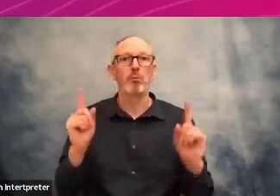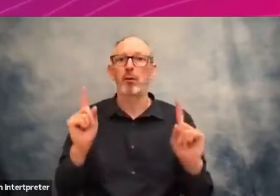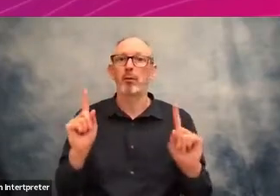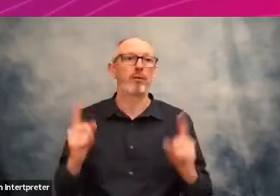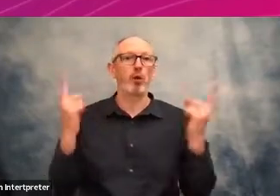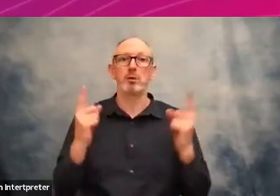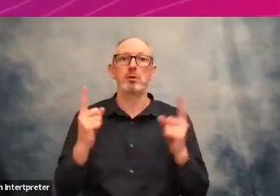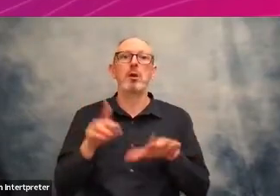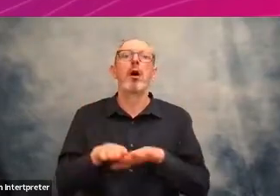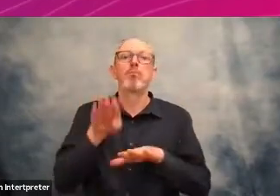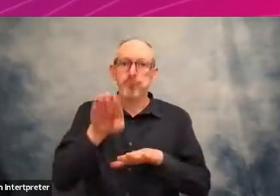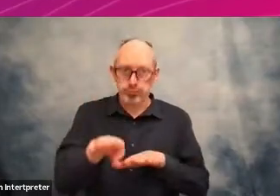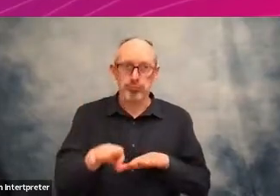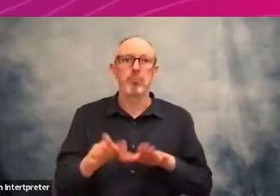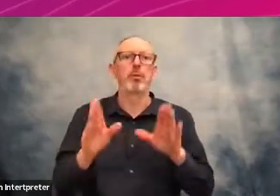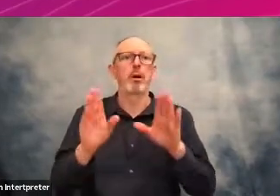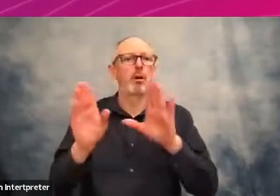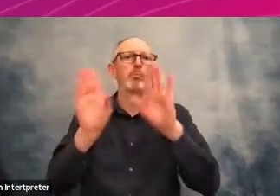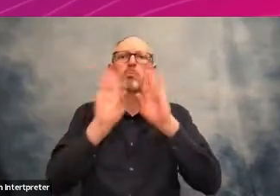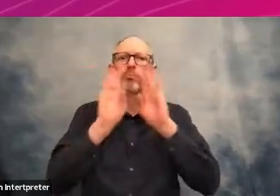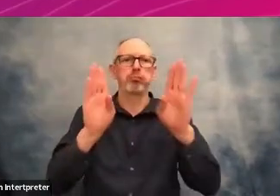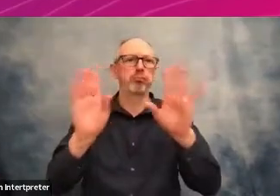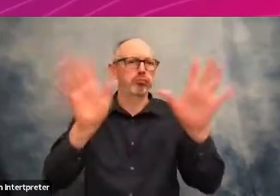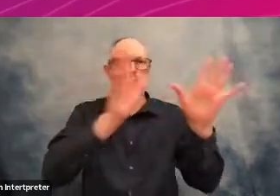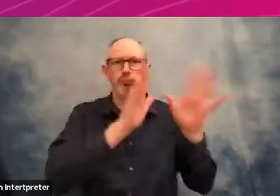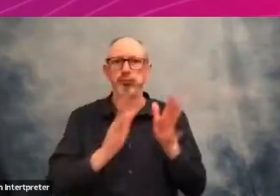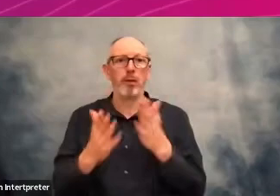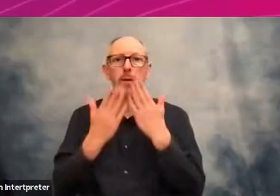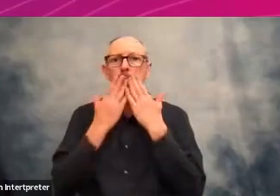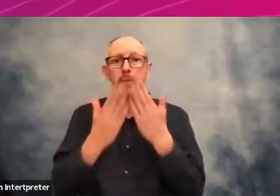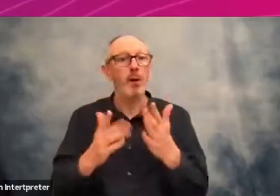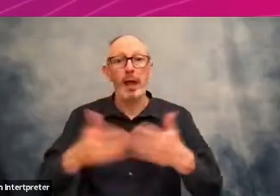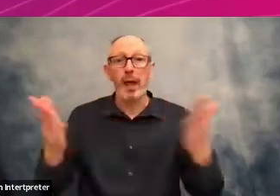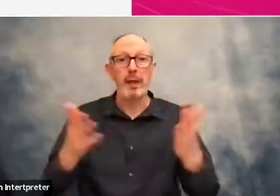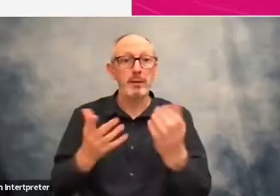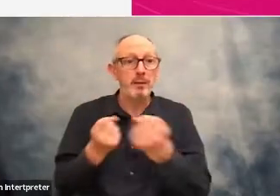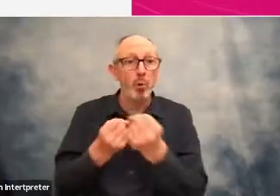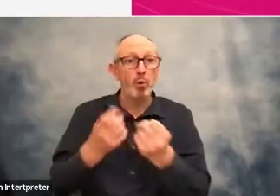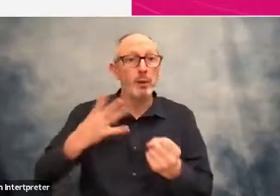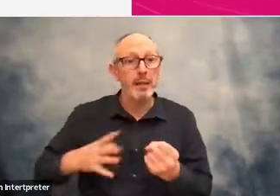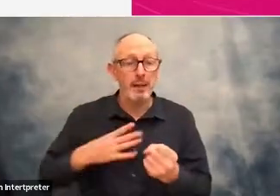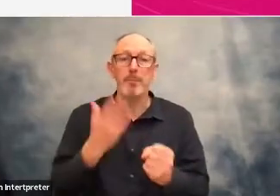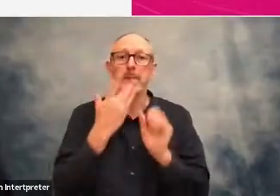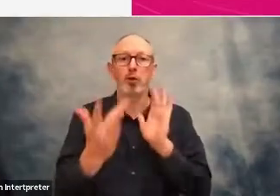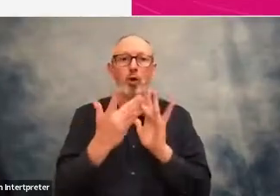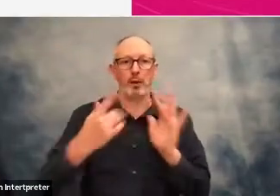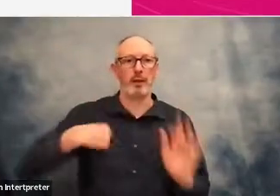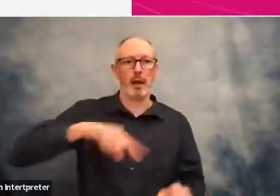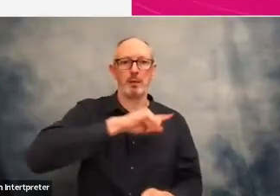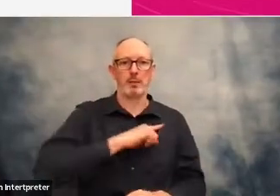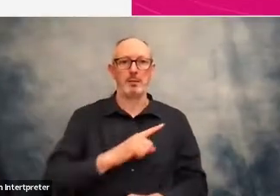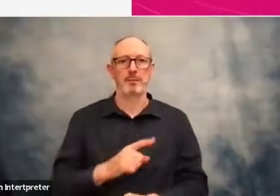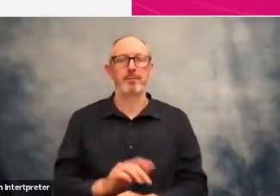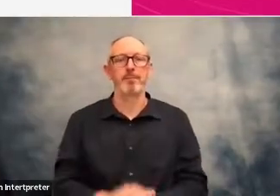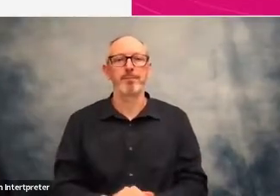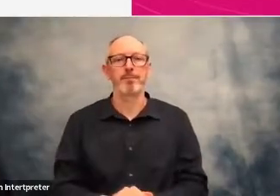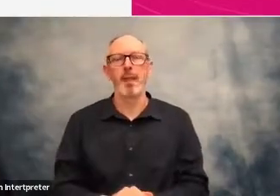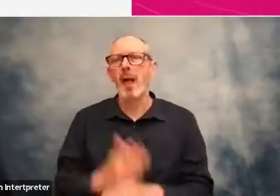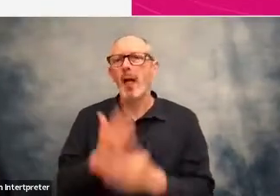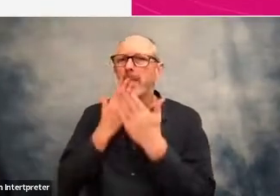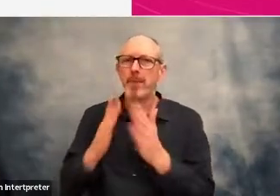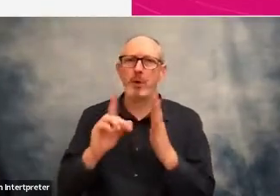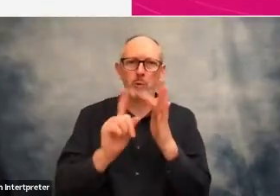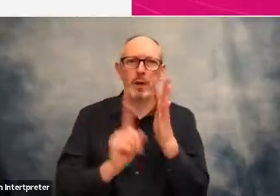helpful in you taking the next step from here, reach out anytime. Congrats. Thanks so much, Ellie. We're so grateful for